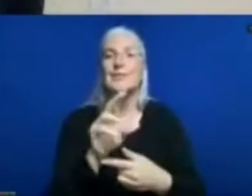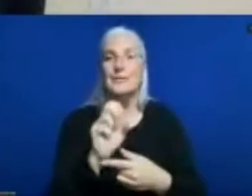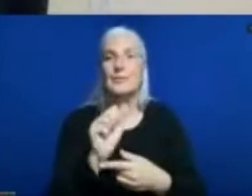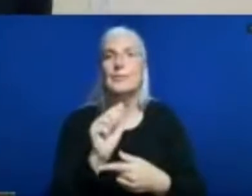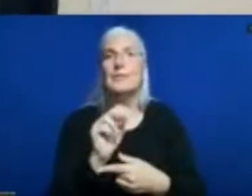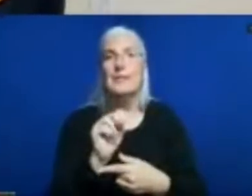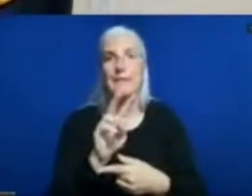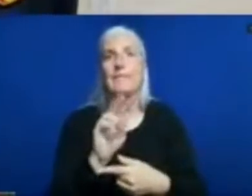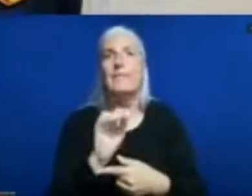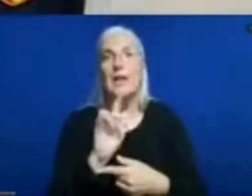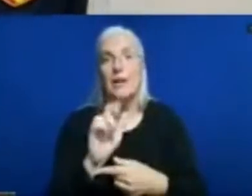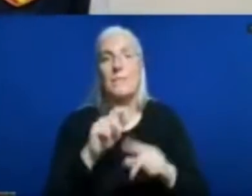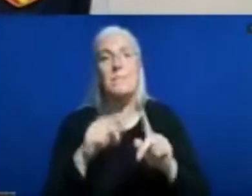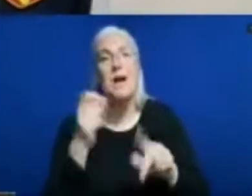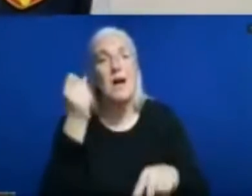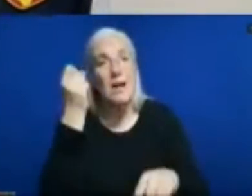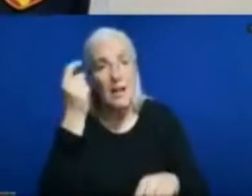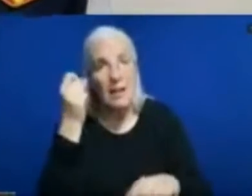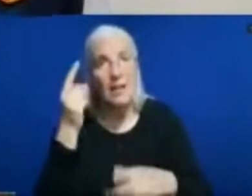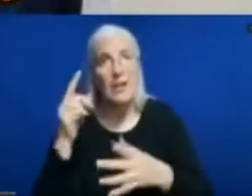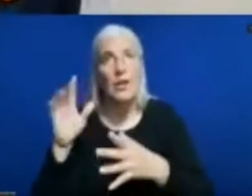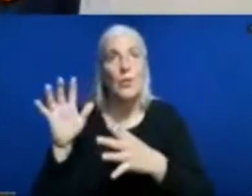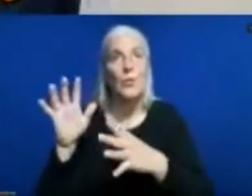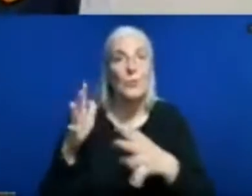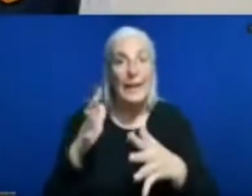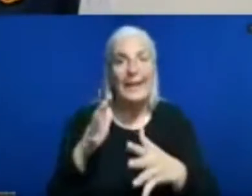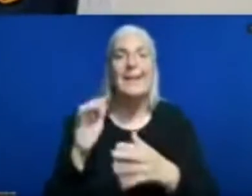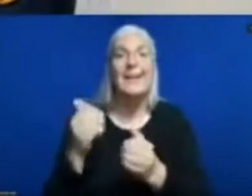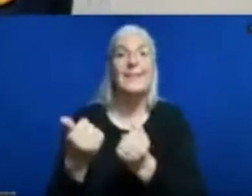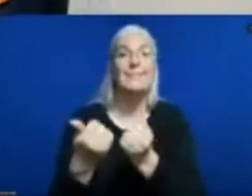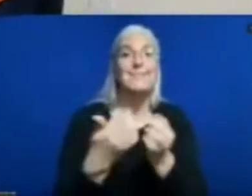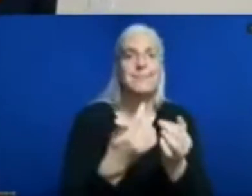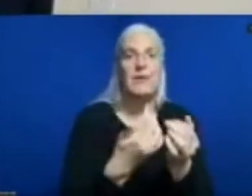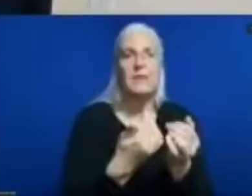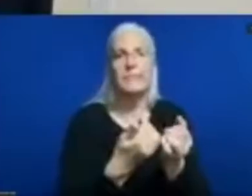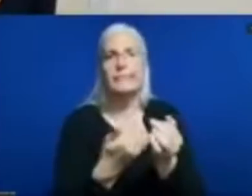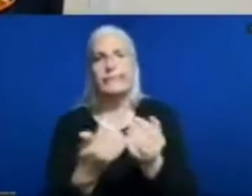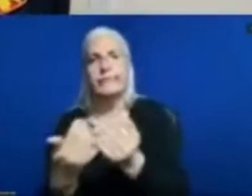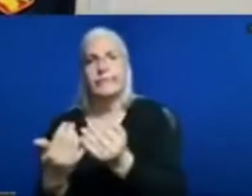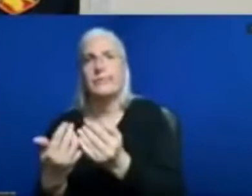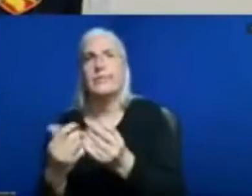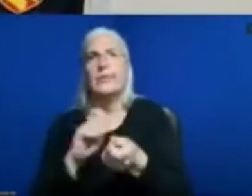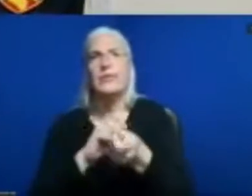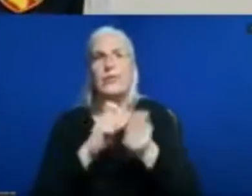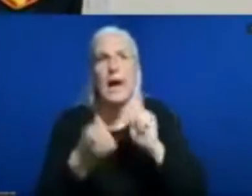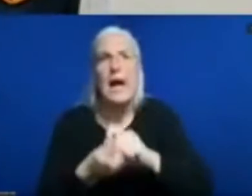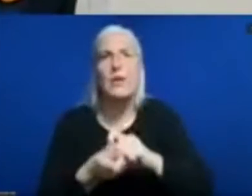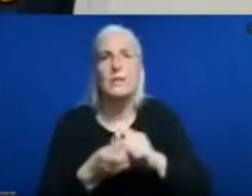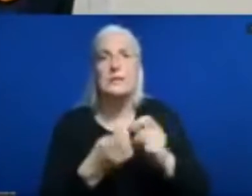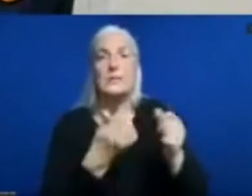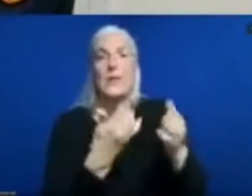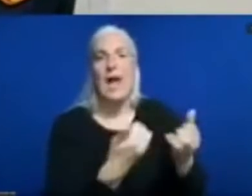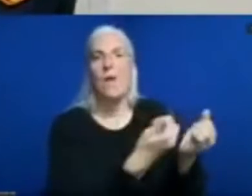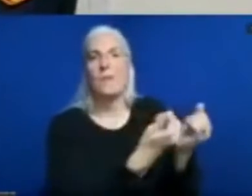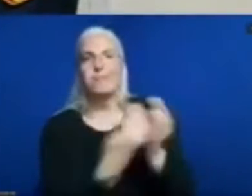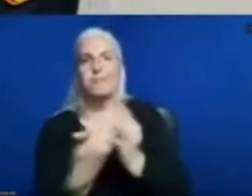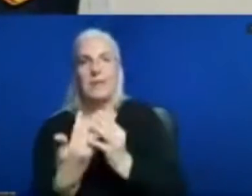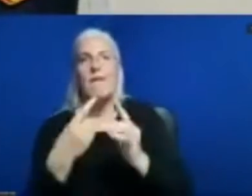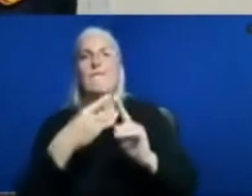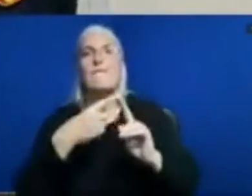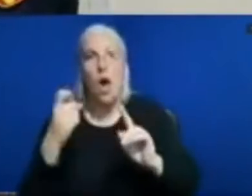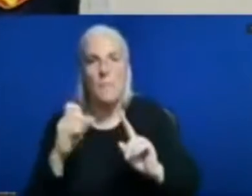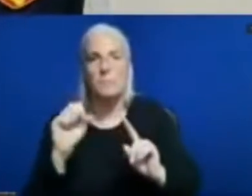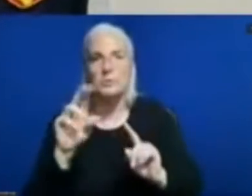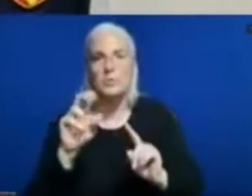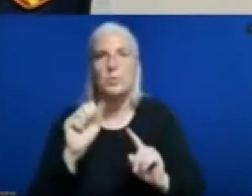it back on itself here. And so it's kind of put this section of the fire in check in regards to that eastern spread, and has pushed it back to the